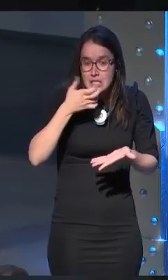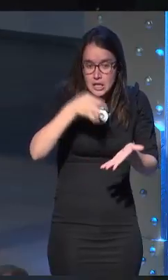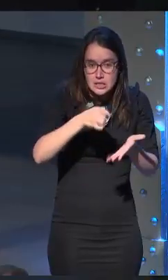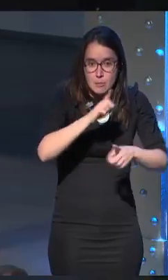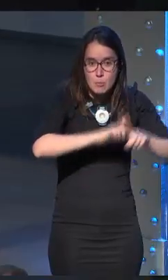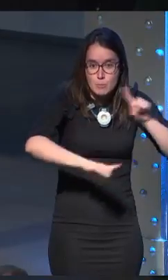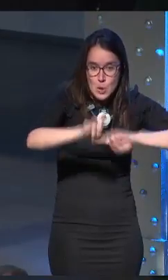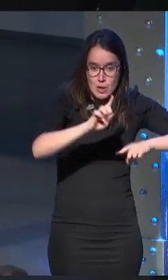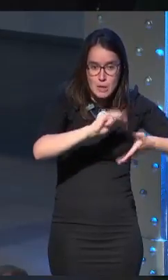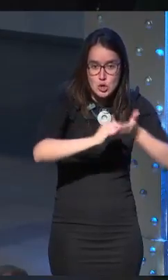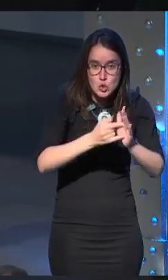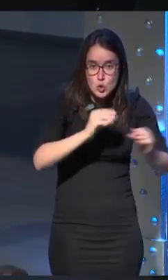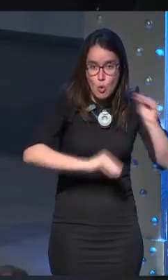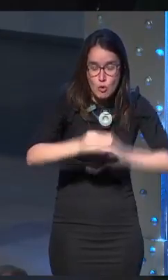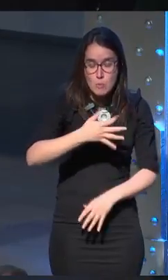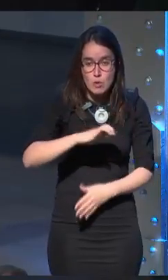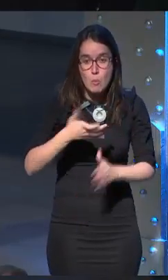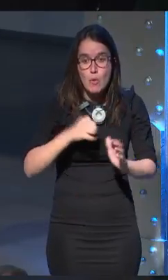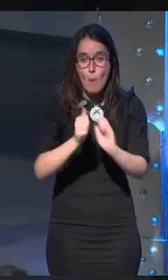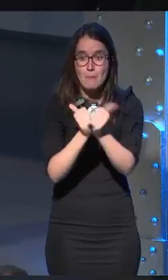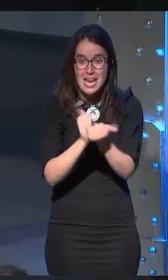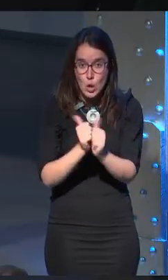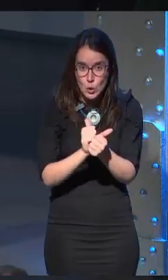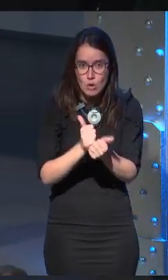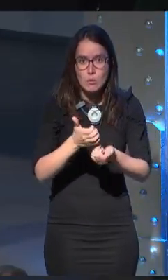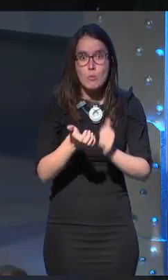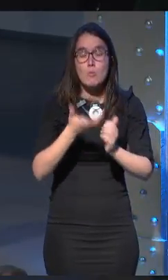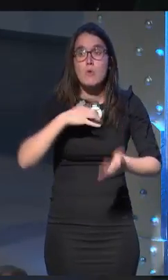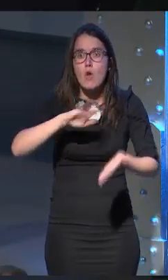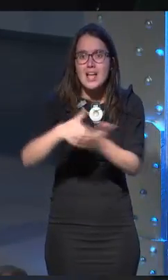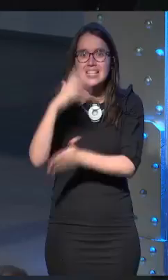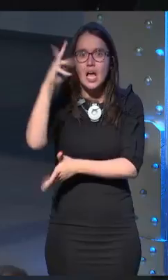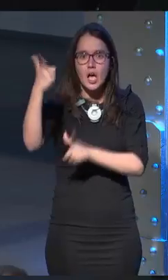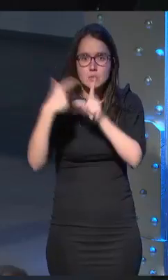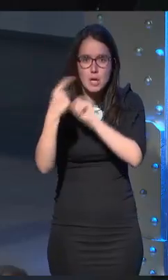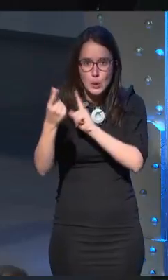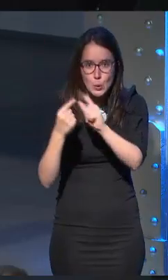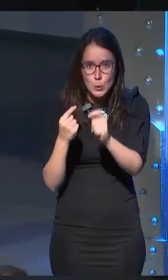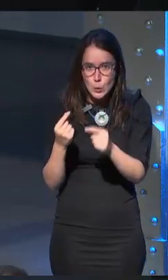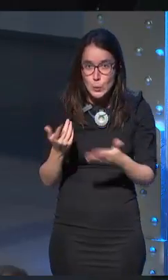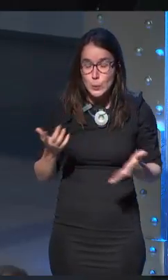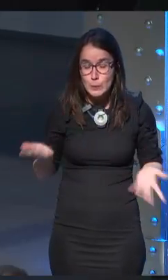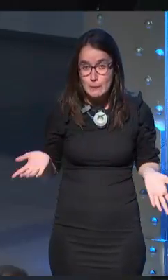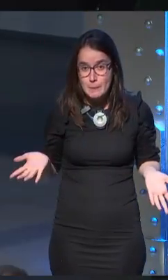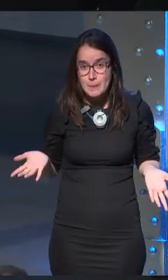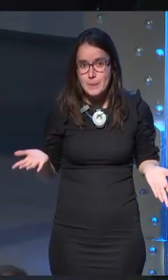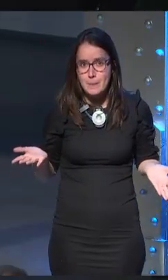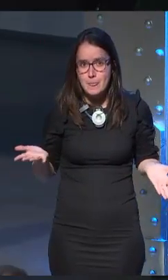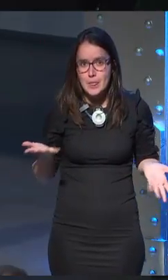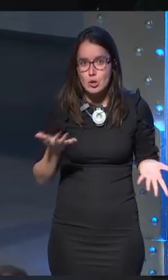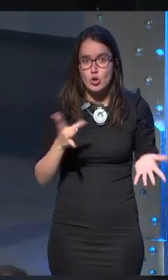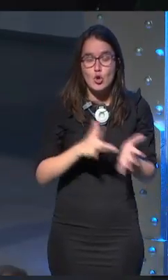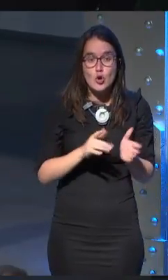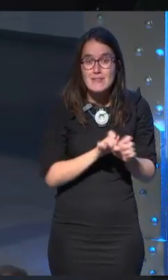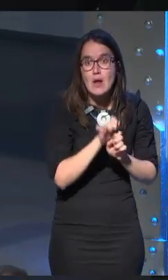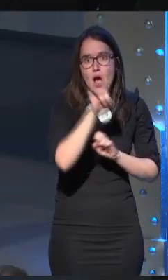fly airplanes and spaceships again, or spaceships in my future.